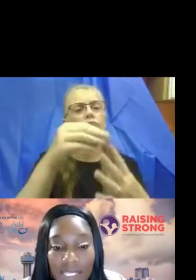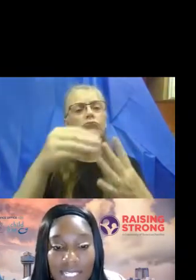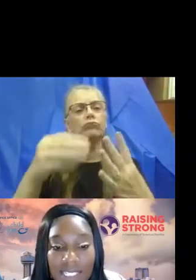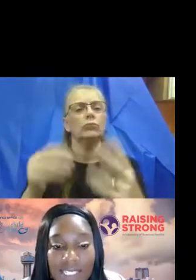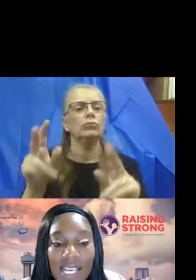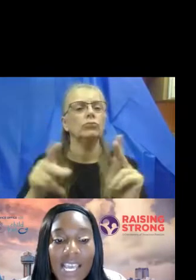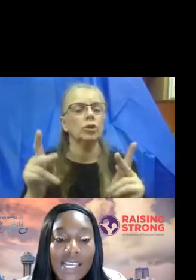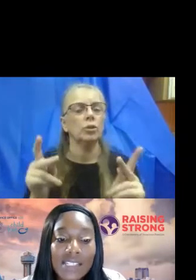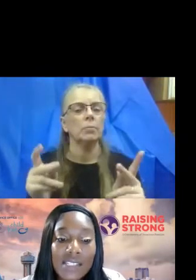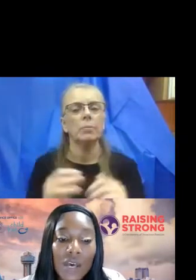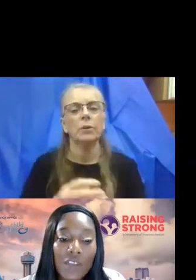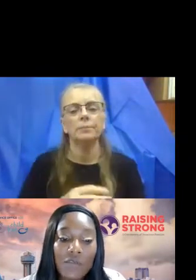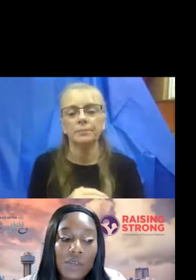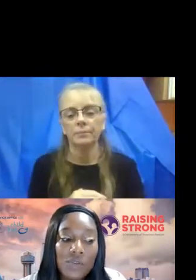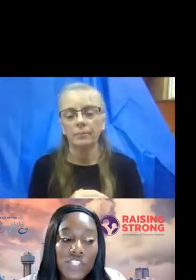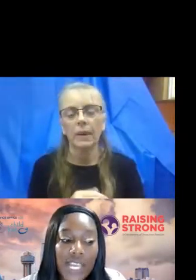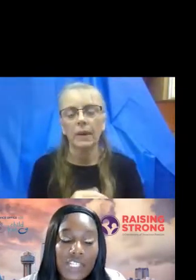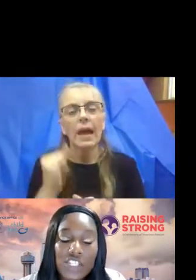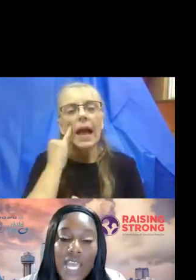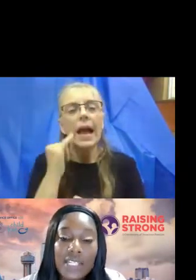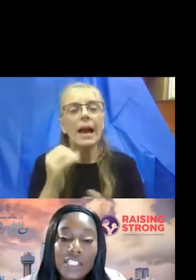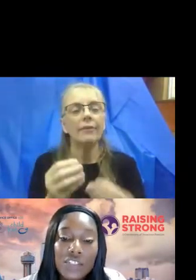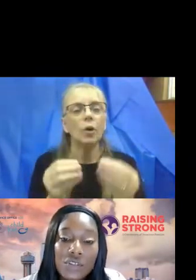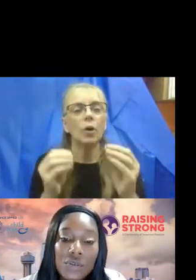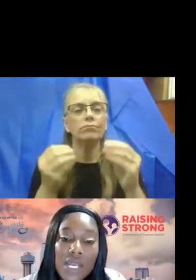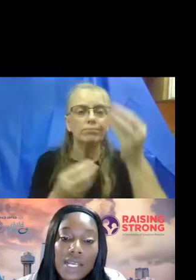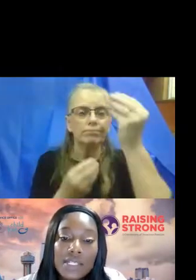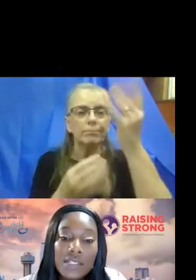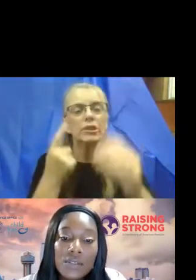and panelists. And so if you change that